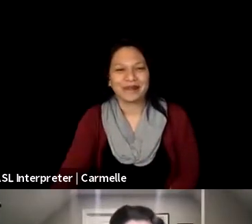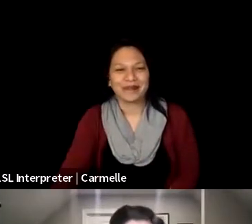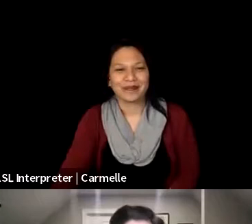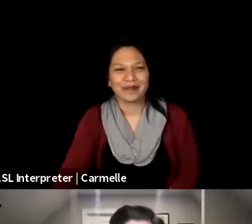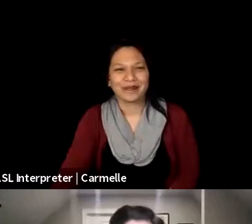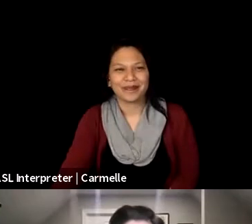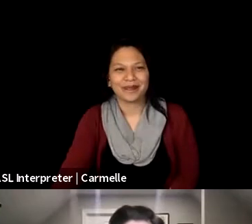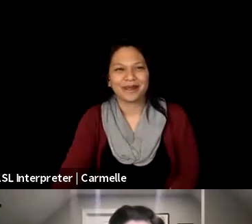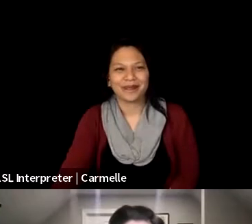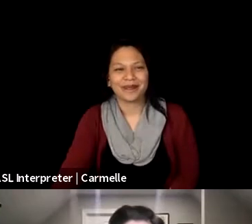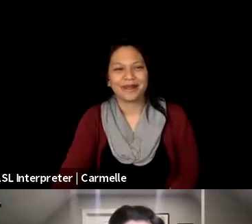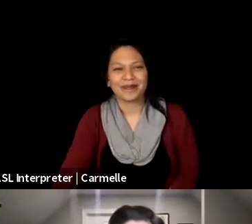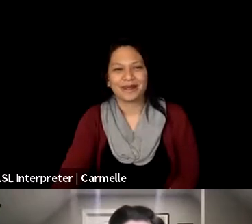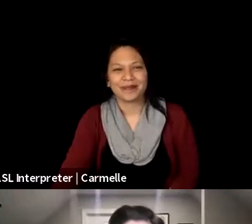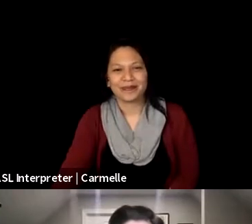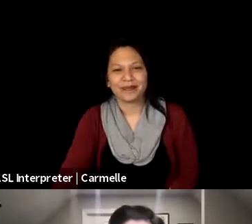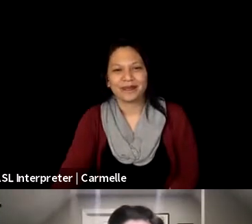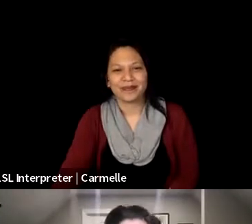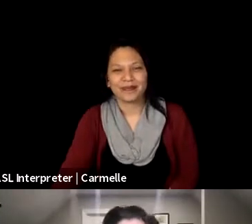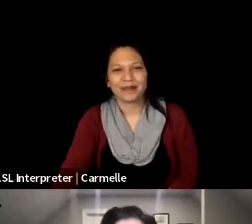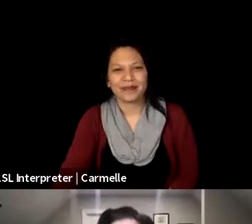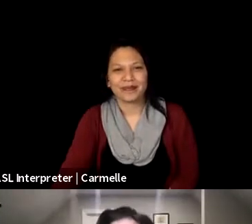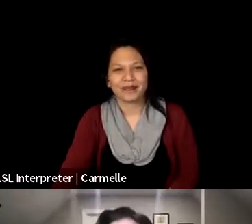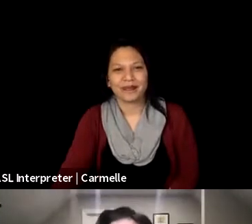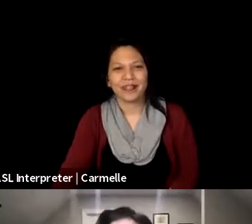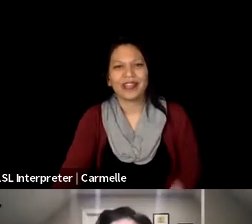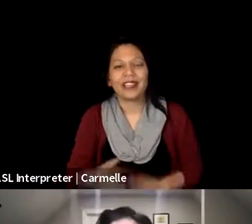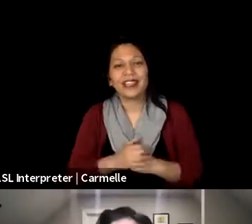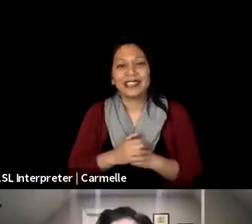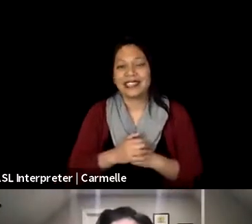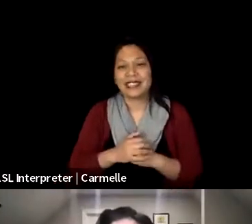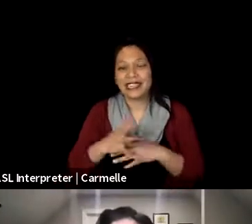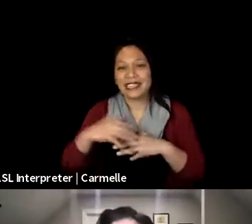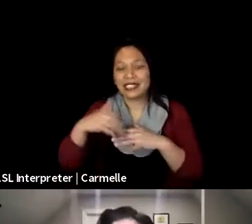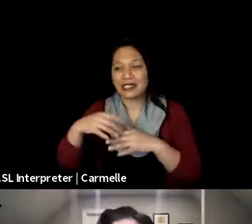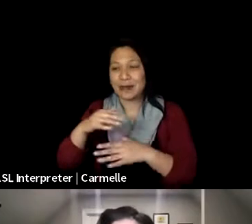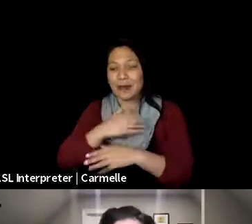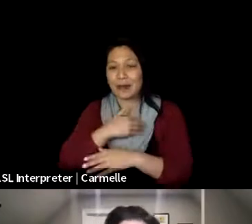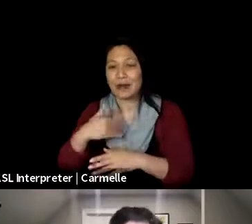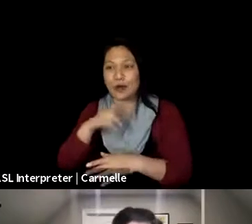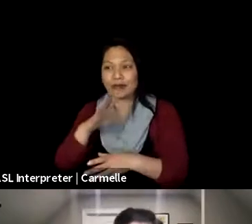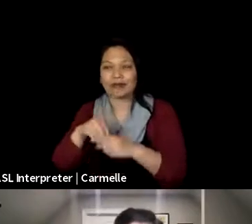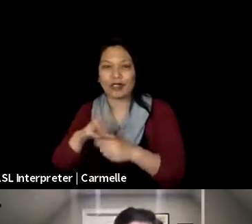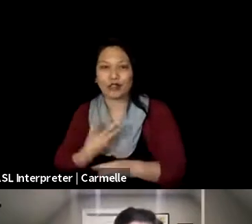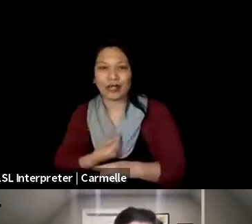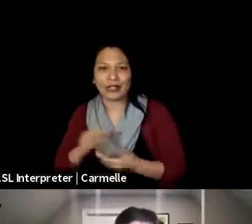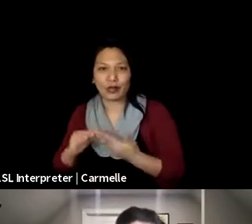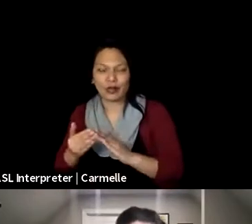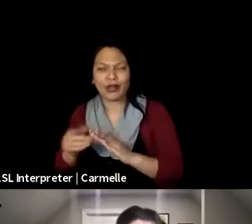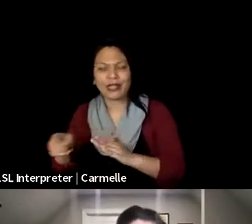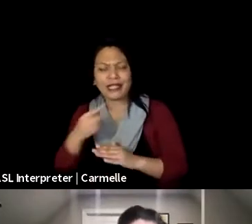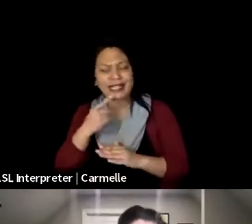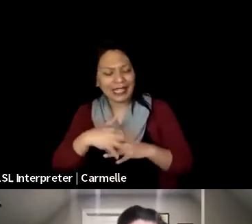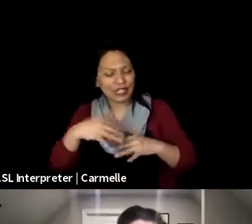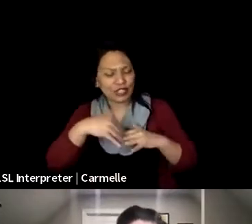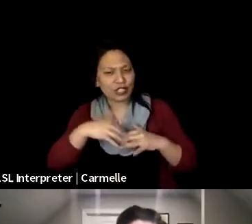An Indigenous member of my trans community told me recently that being Indigenous is sifting through